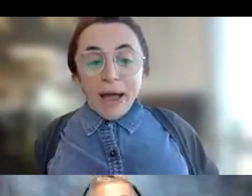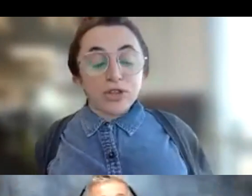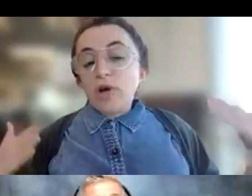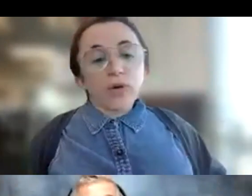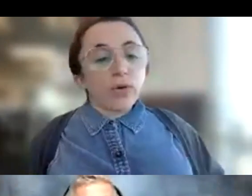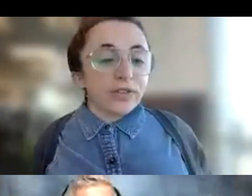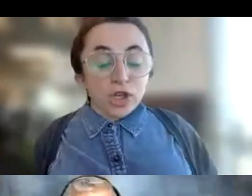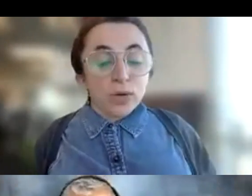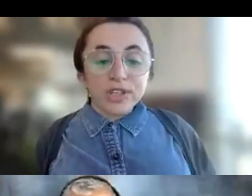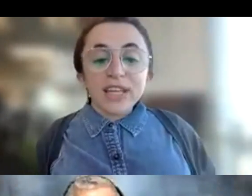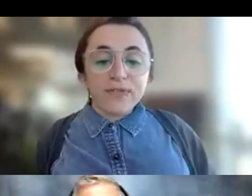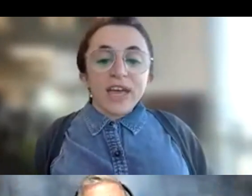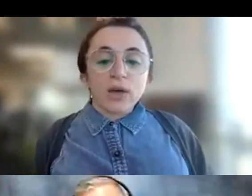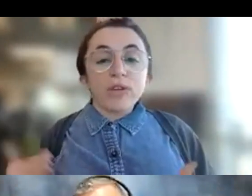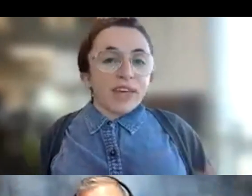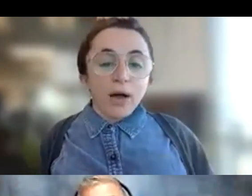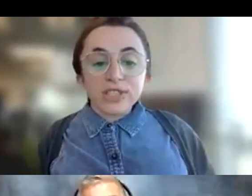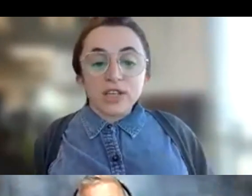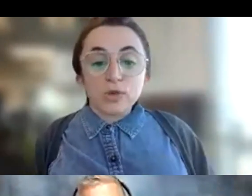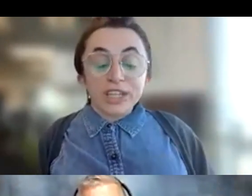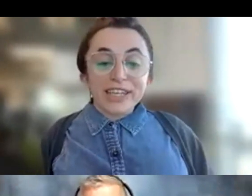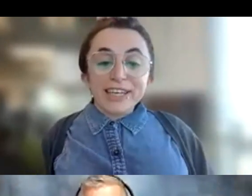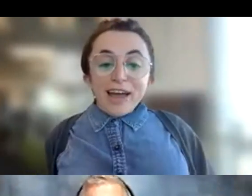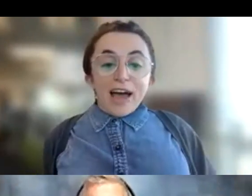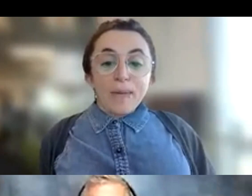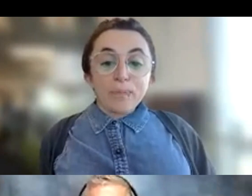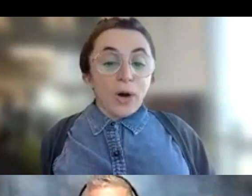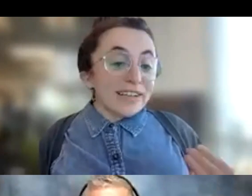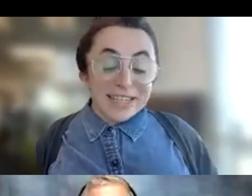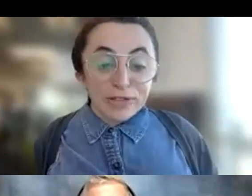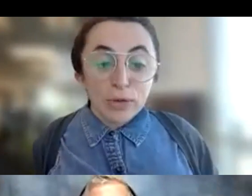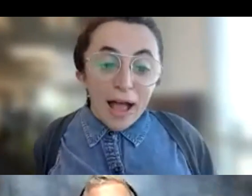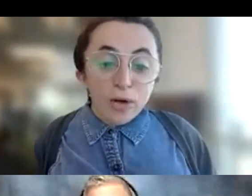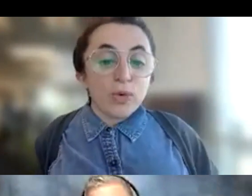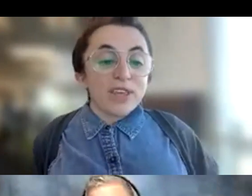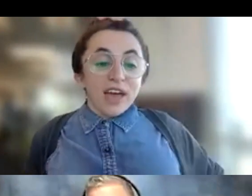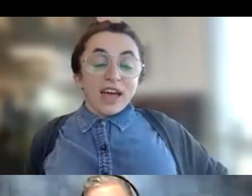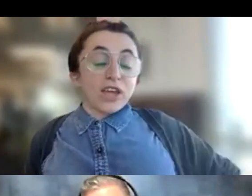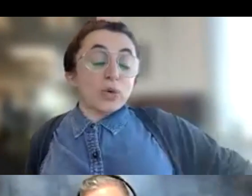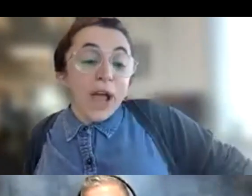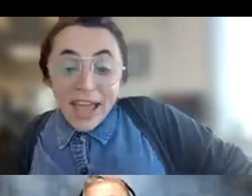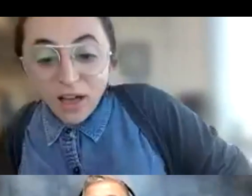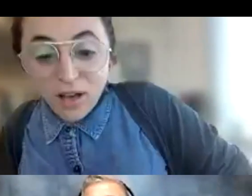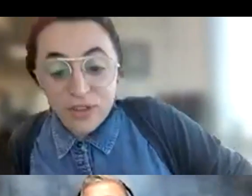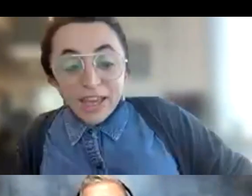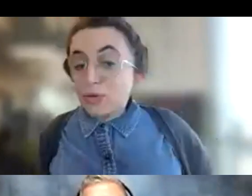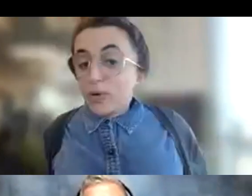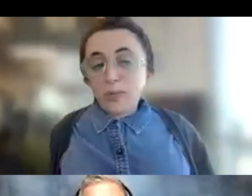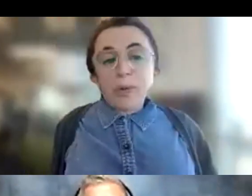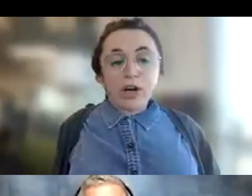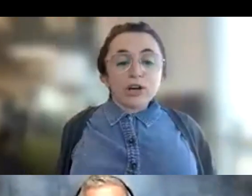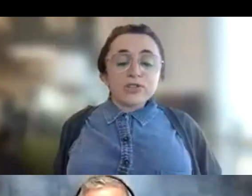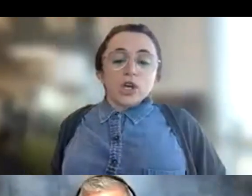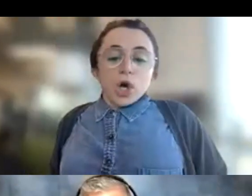think about the triangle of community living and what the Kelsey is really practicing on the ground with an array of